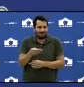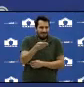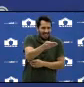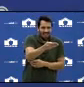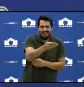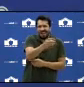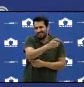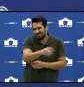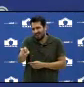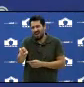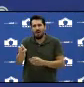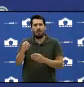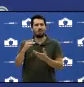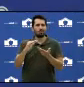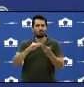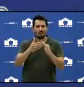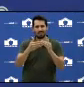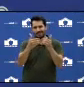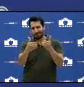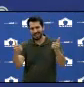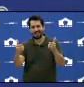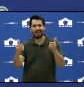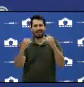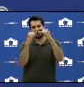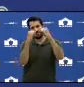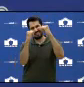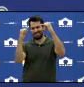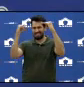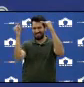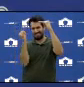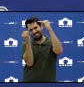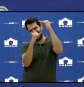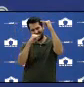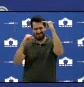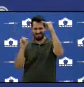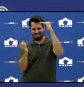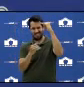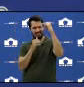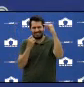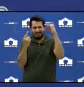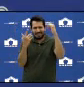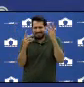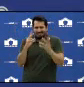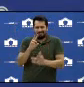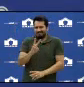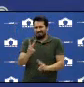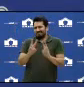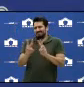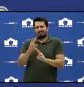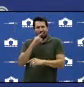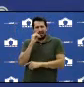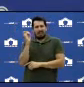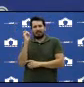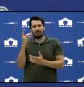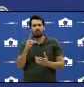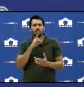have to split a community, a neighborhood. We may have to draw some lines that don't really make a whole lot of sense to the eye or to folks that live in the neighborhood.